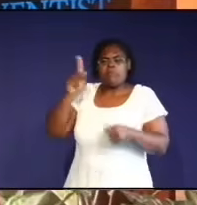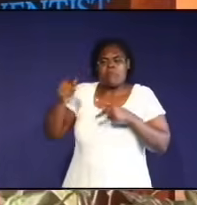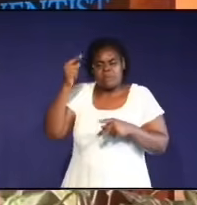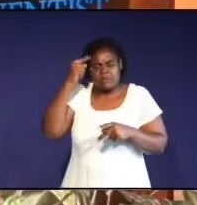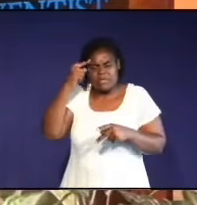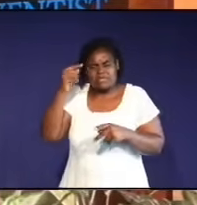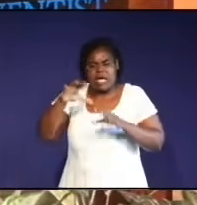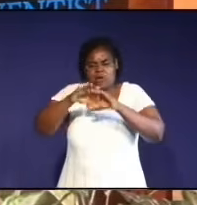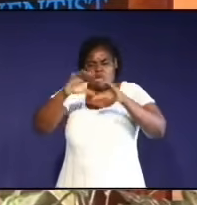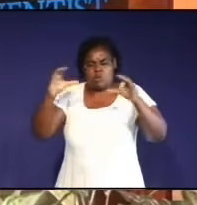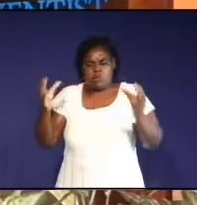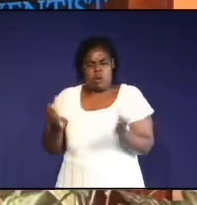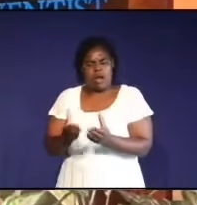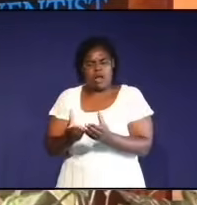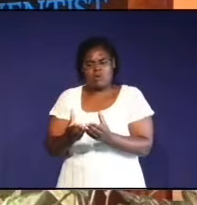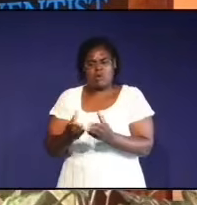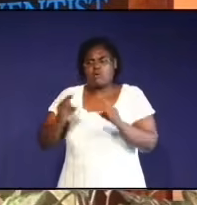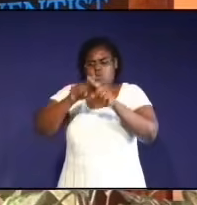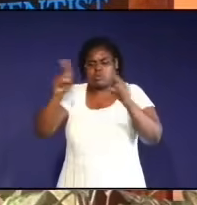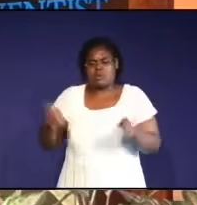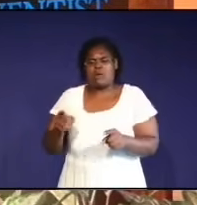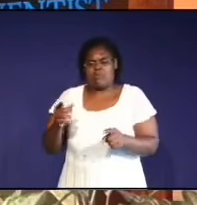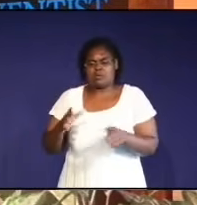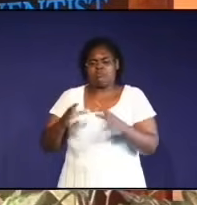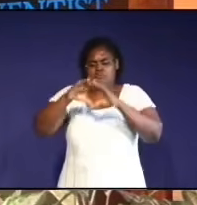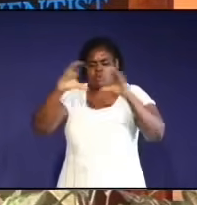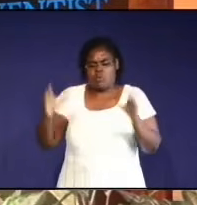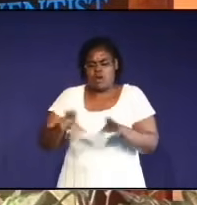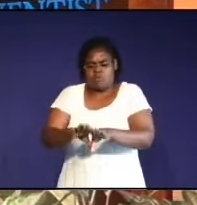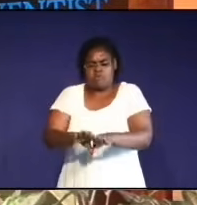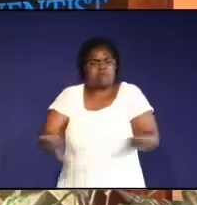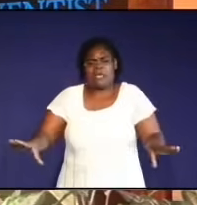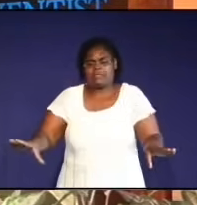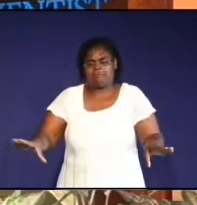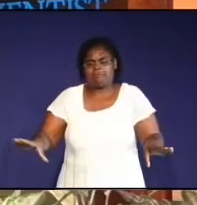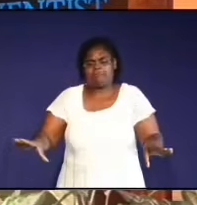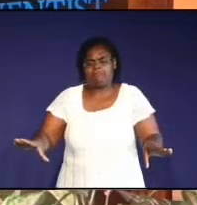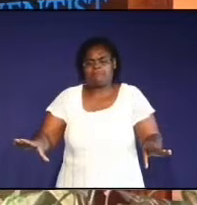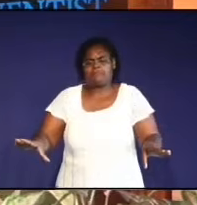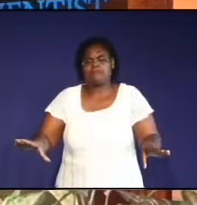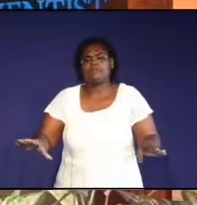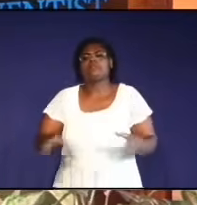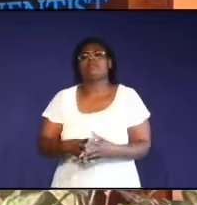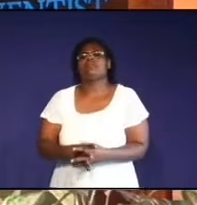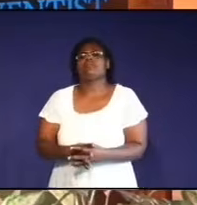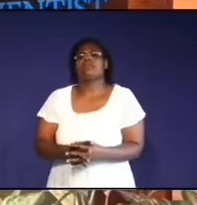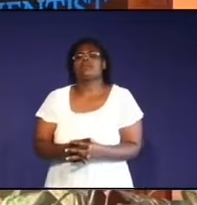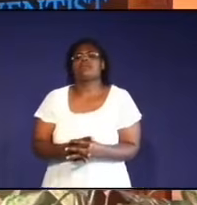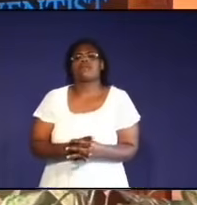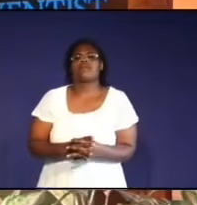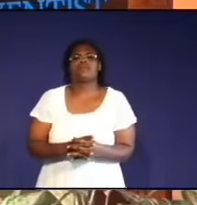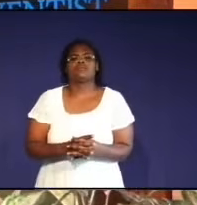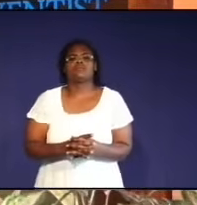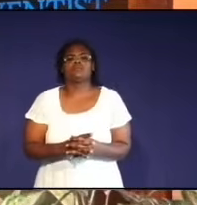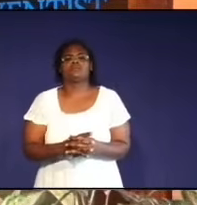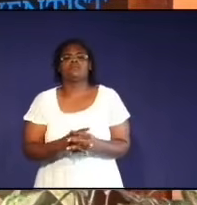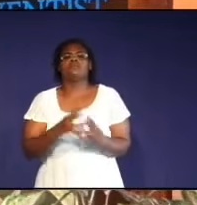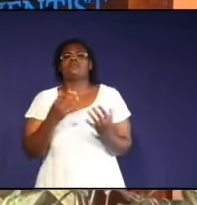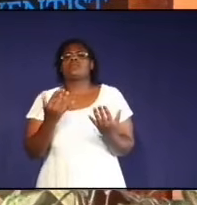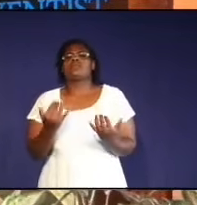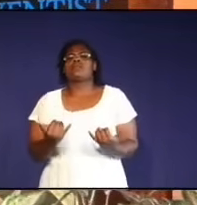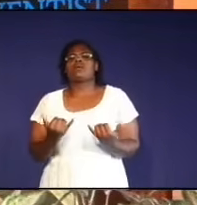God works with your understanding, and he'll make his message clear utilizing your